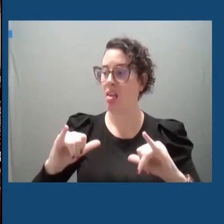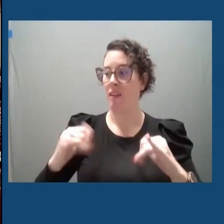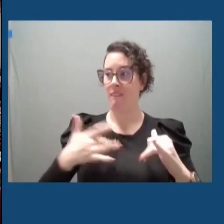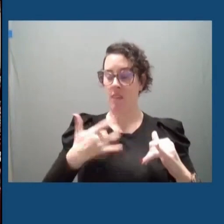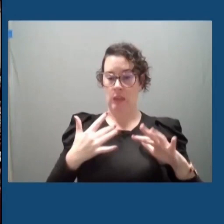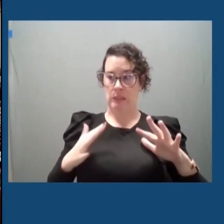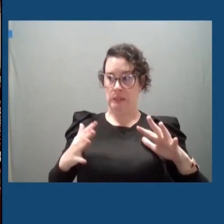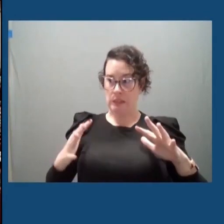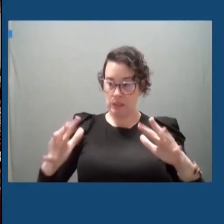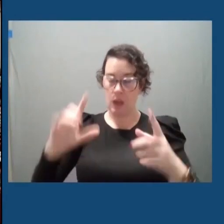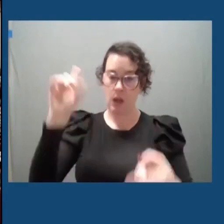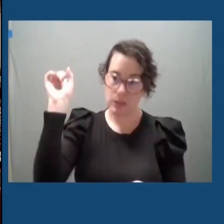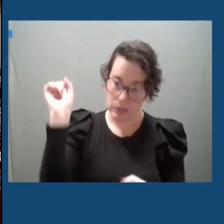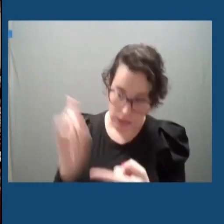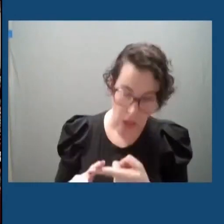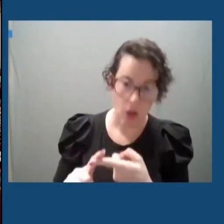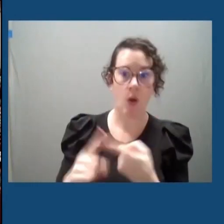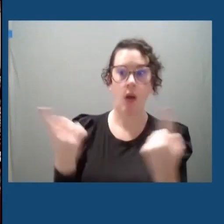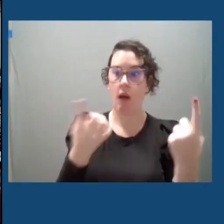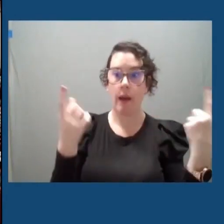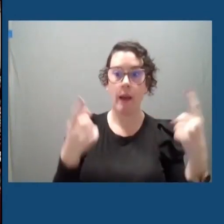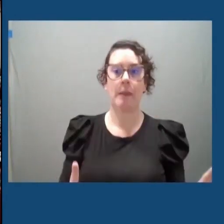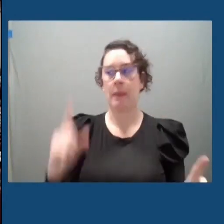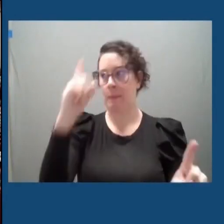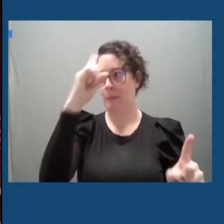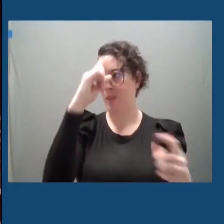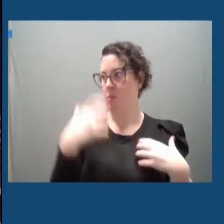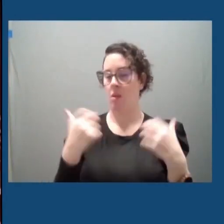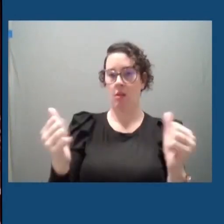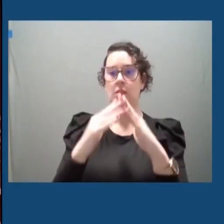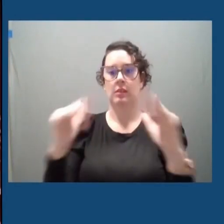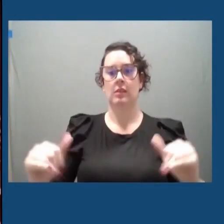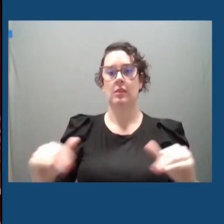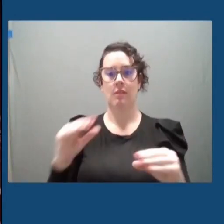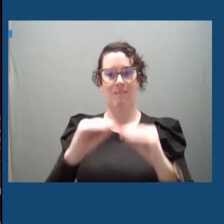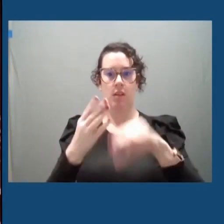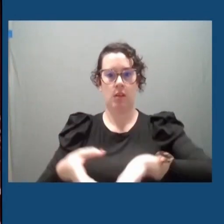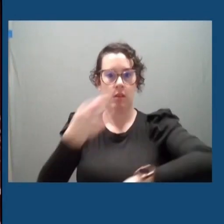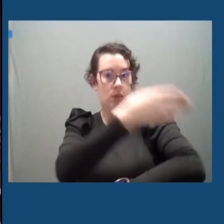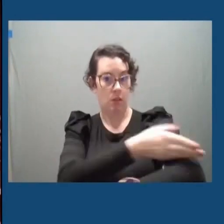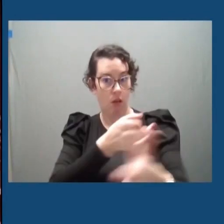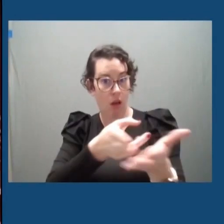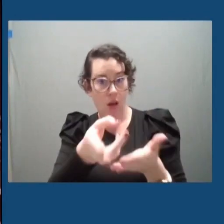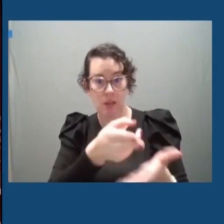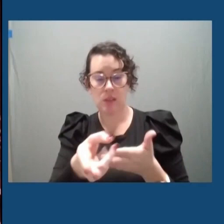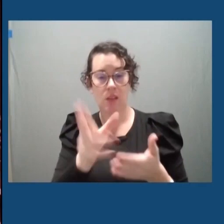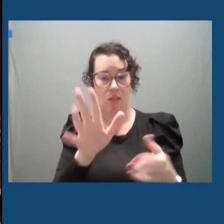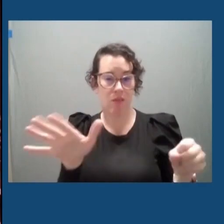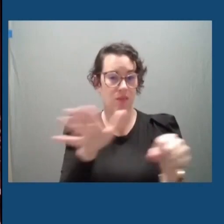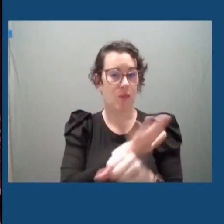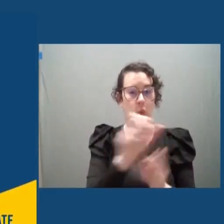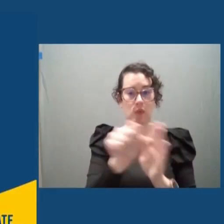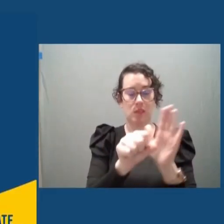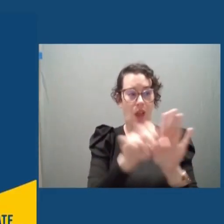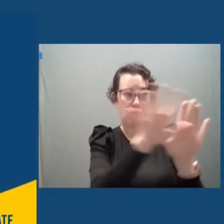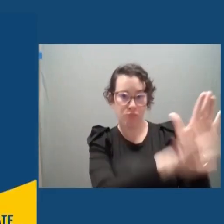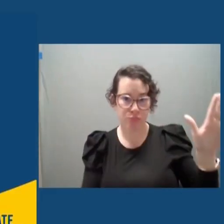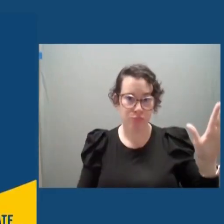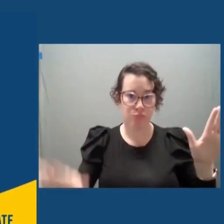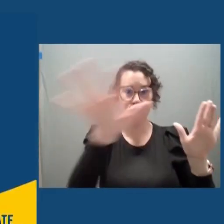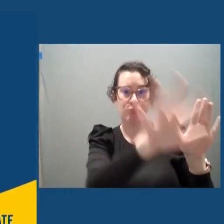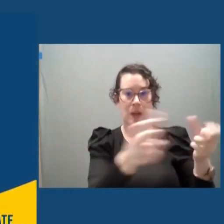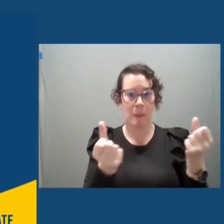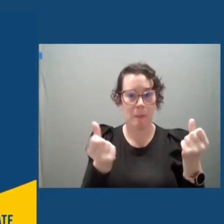Because here's the truth. From Brooklyn to Buffalo, many New Yorkers are